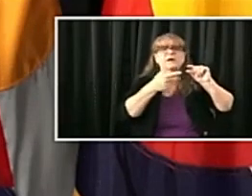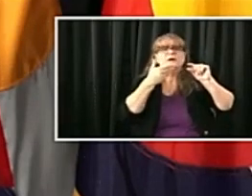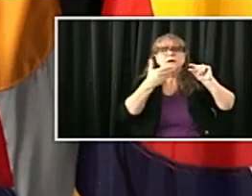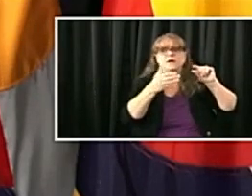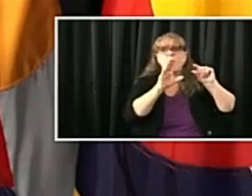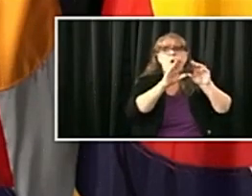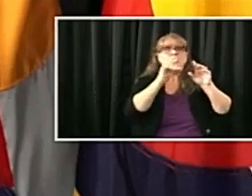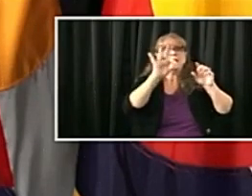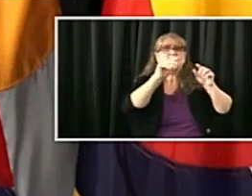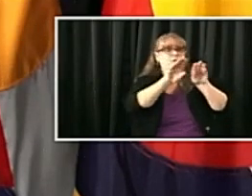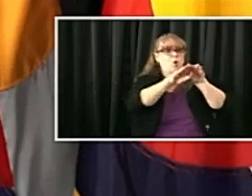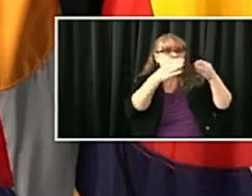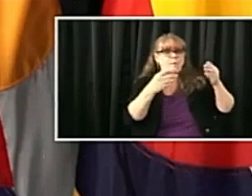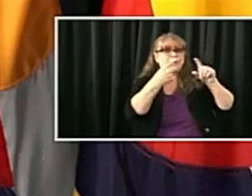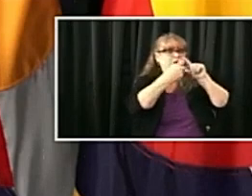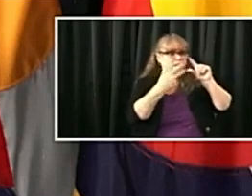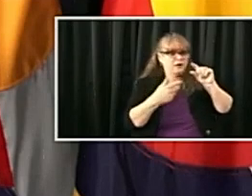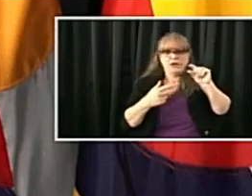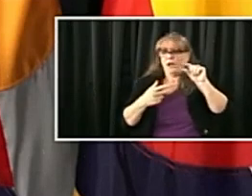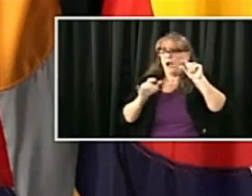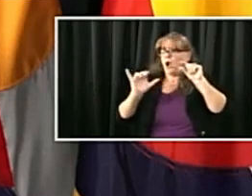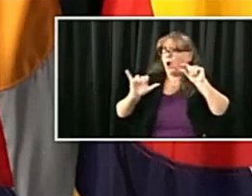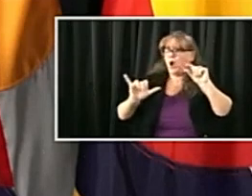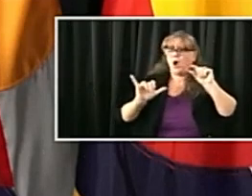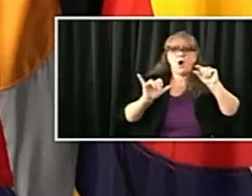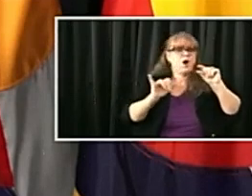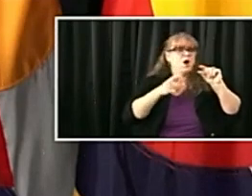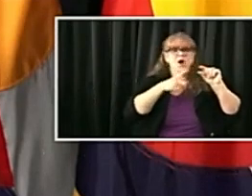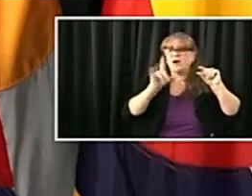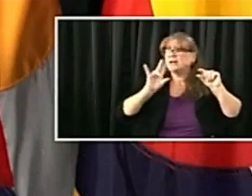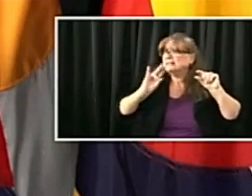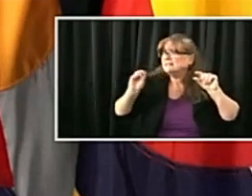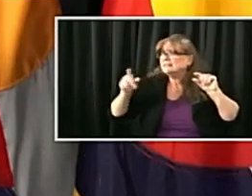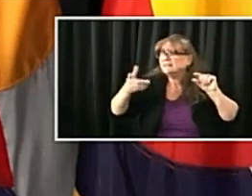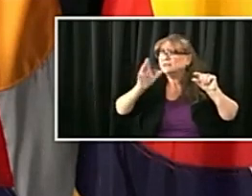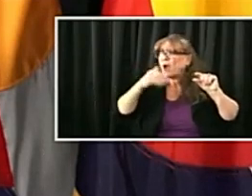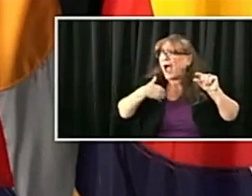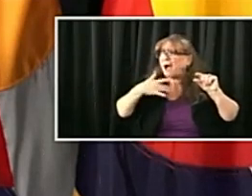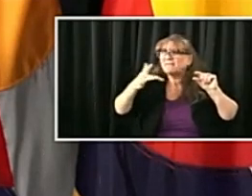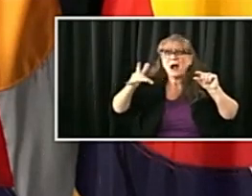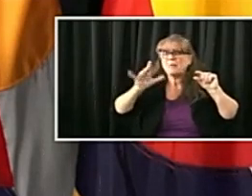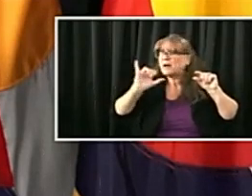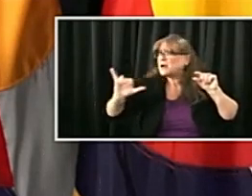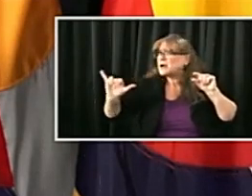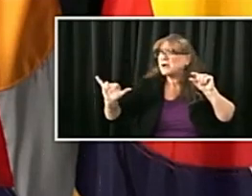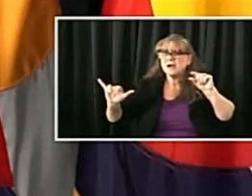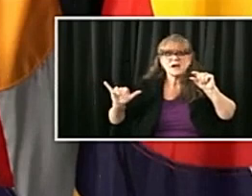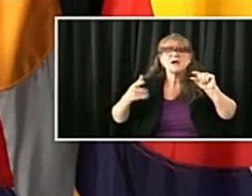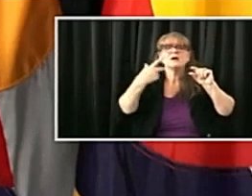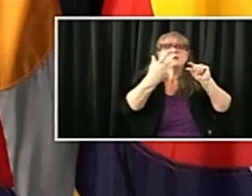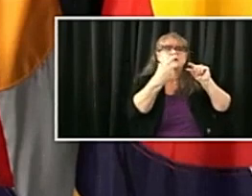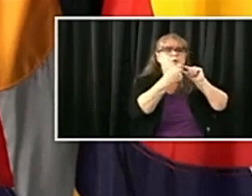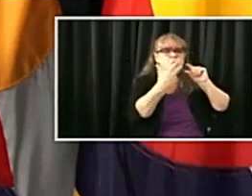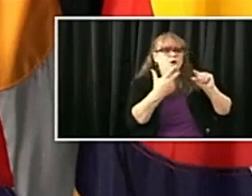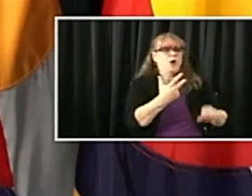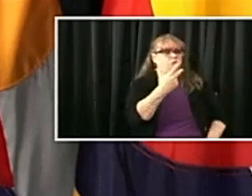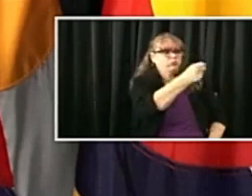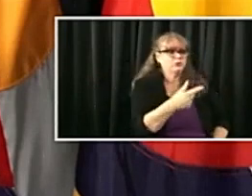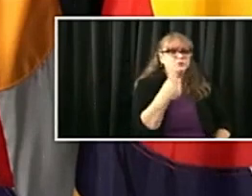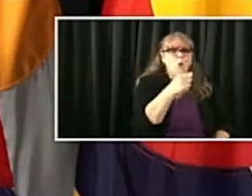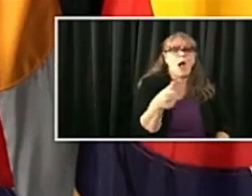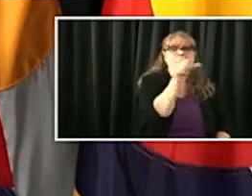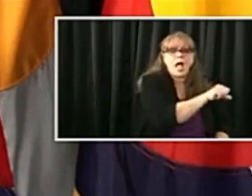whatever reason the person who meets the categorization does not show up, there will be some instances when, rather than wasting a